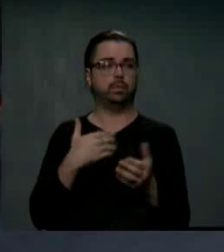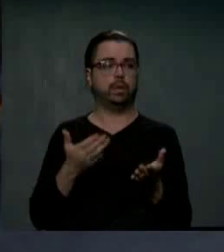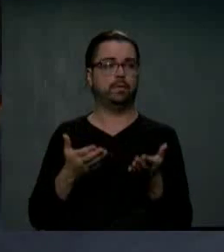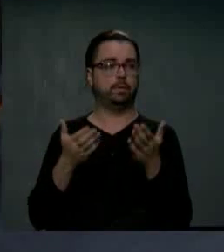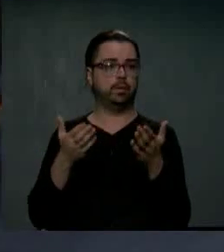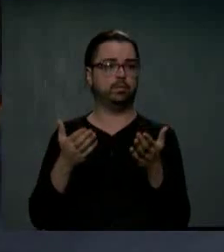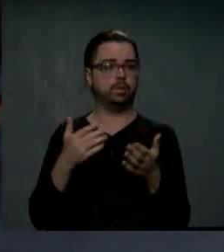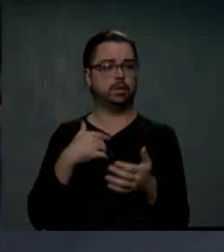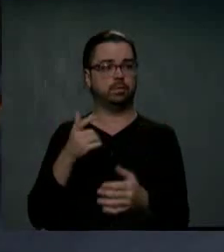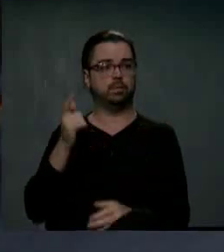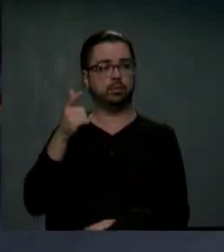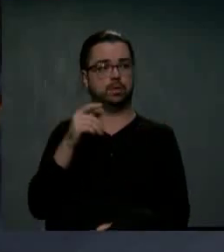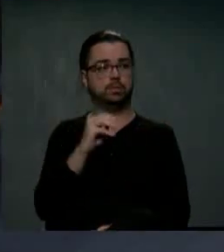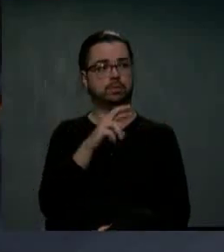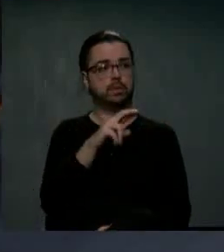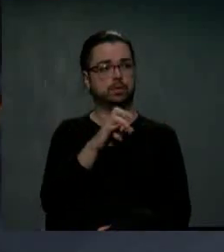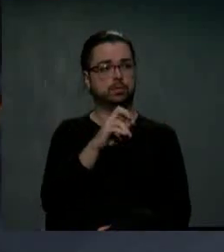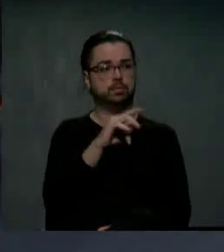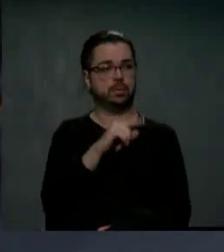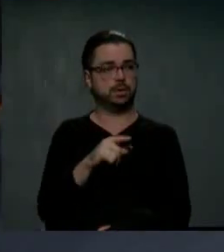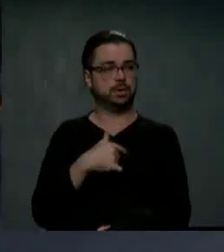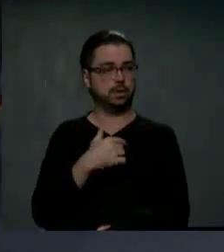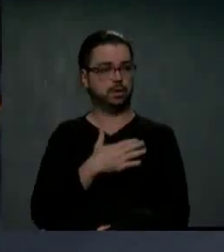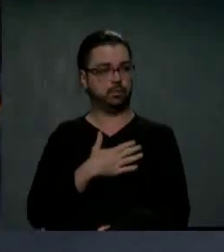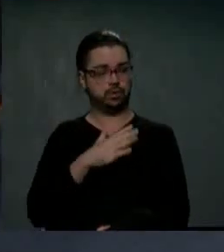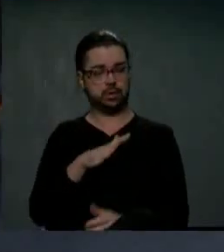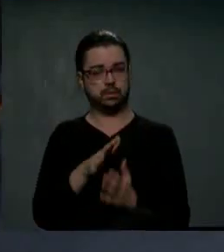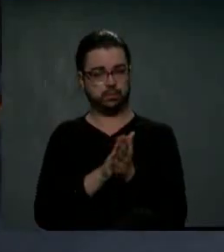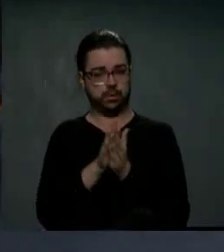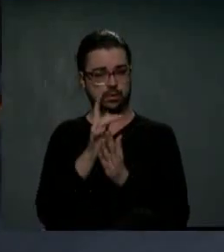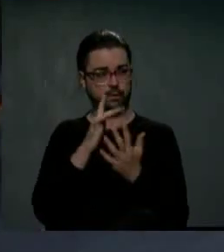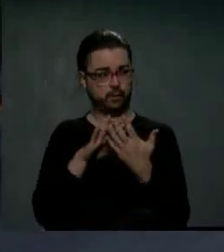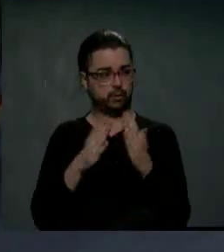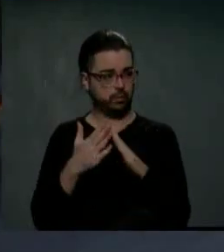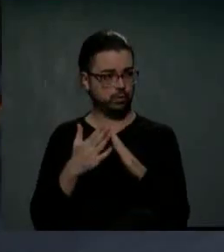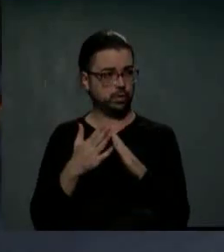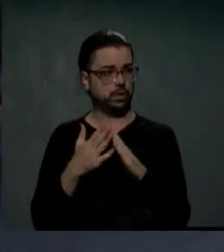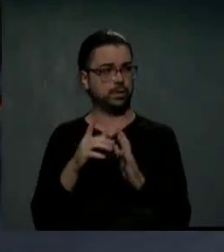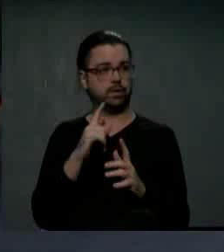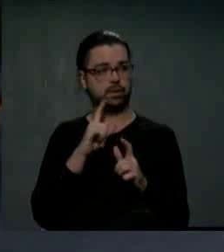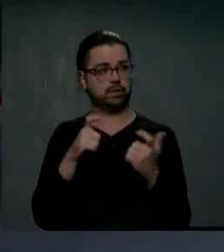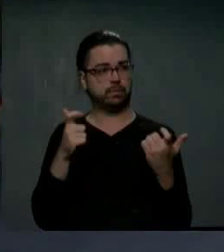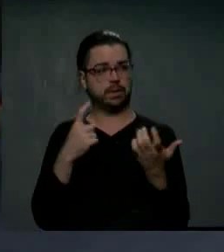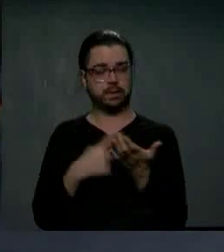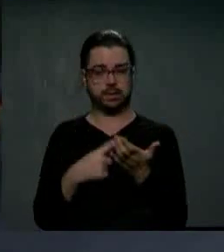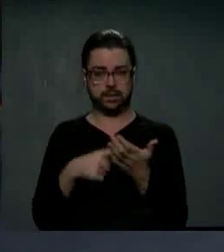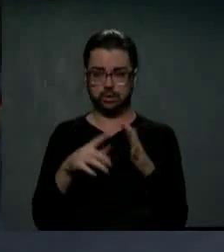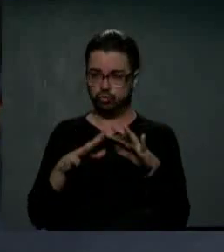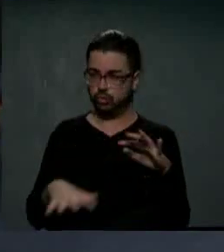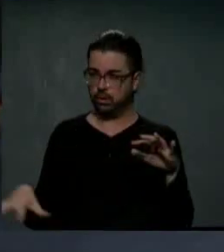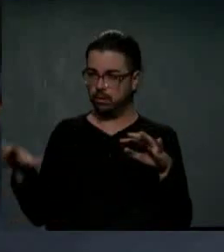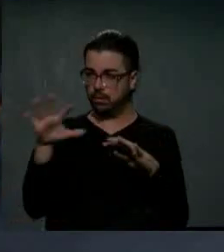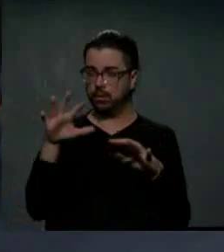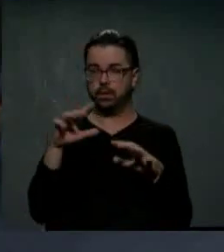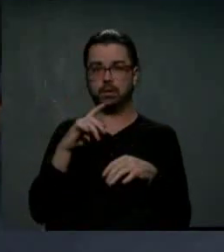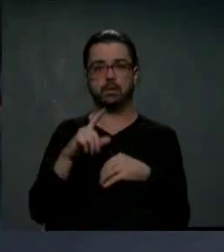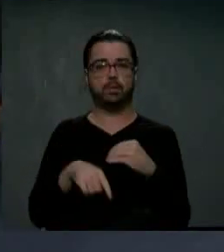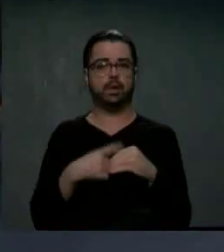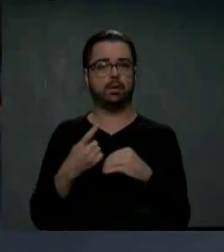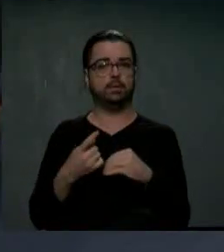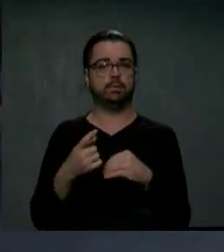I appreciate Mr. Benz. I appreciate your passion for community. There is a big discussion out there with